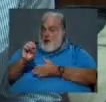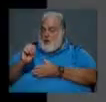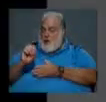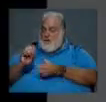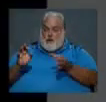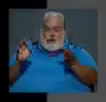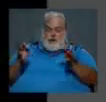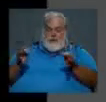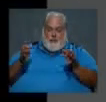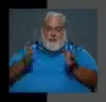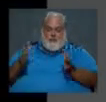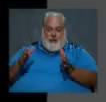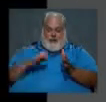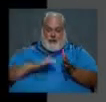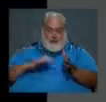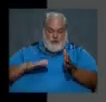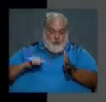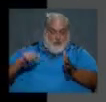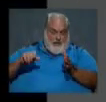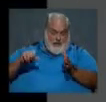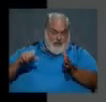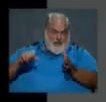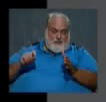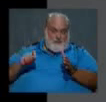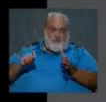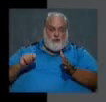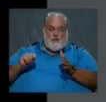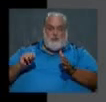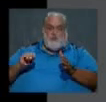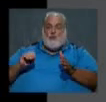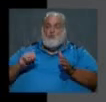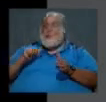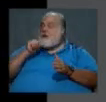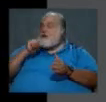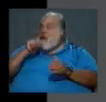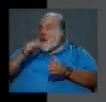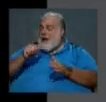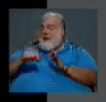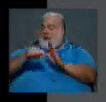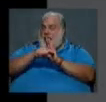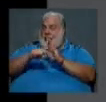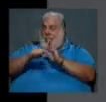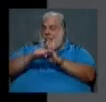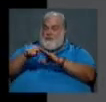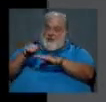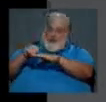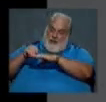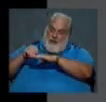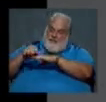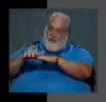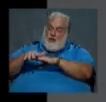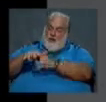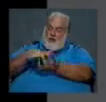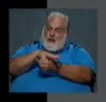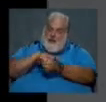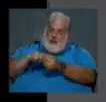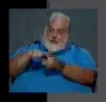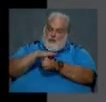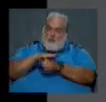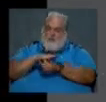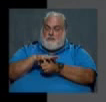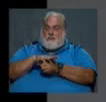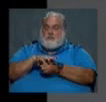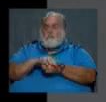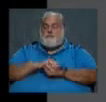determined by the Planning Commission so as not to adversely impact the surrounding properties in the